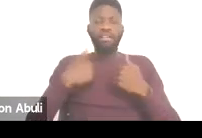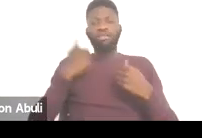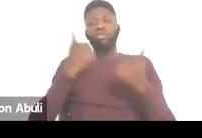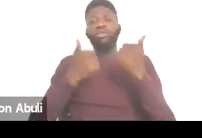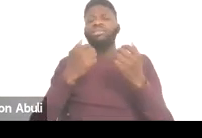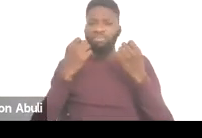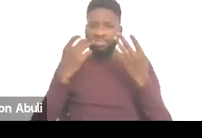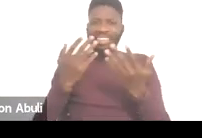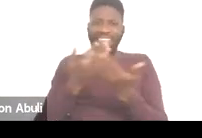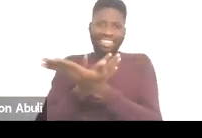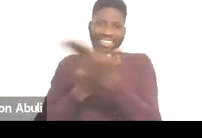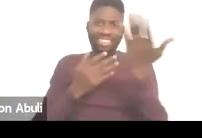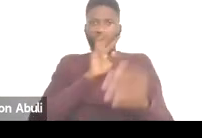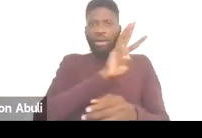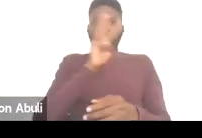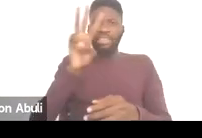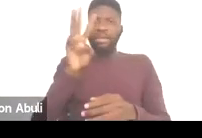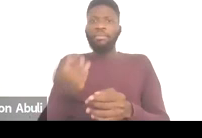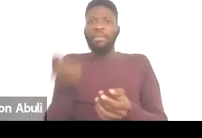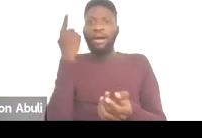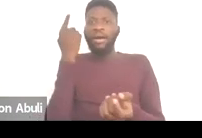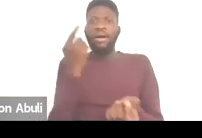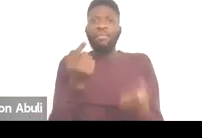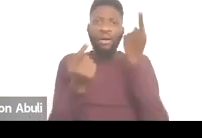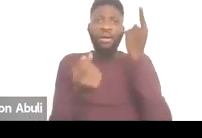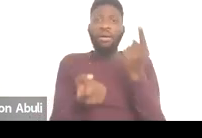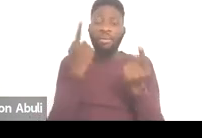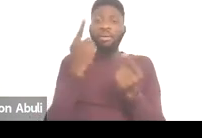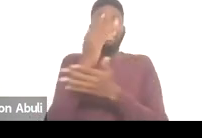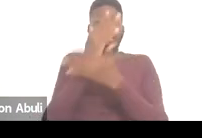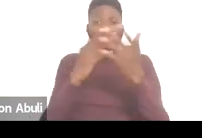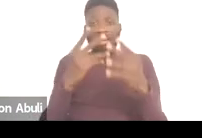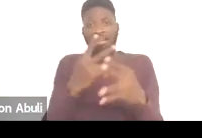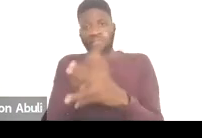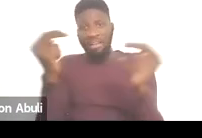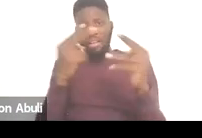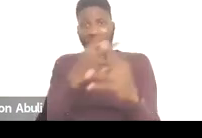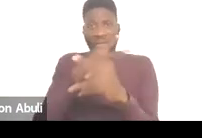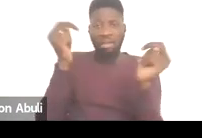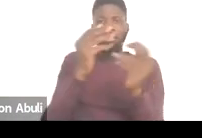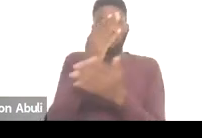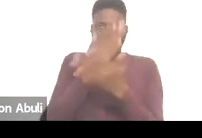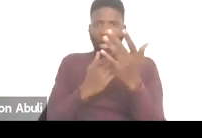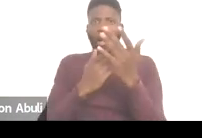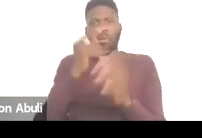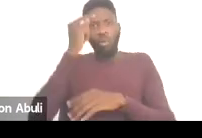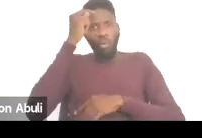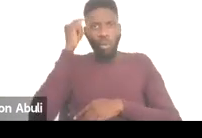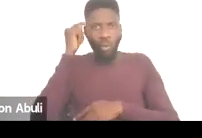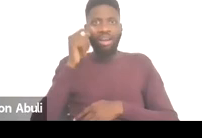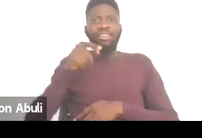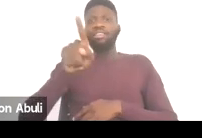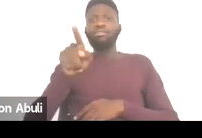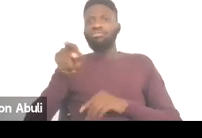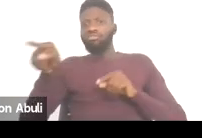that every site siku hizi kuna watu wanakon, kuna wengine wako genuine, wengine hawako genuine. How do you